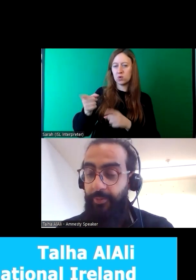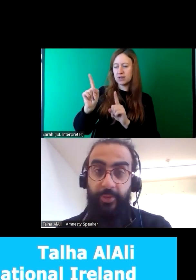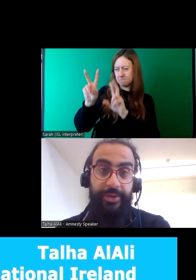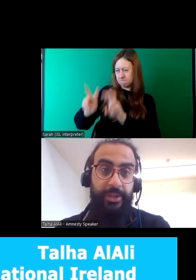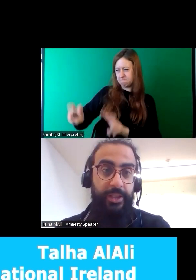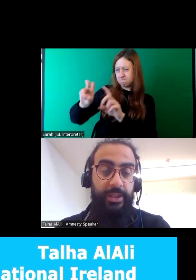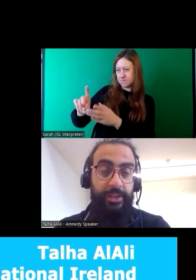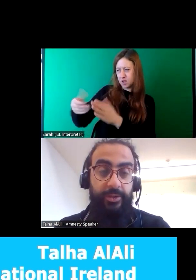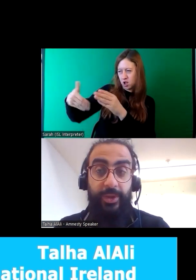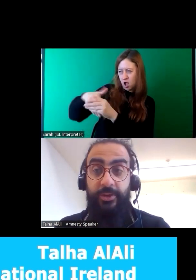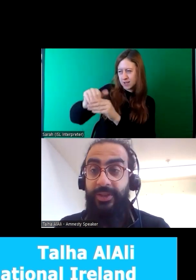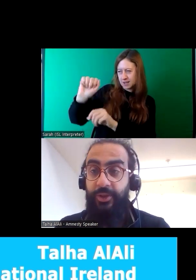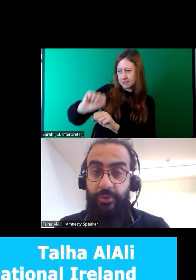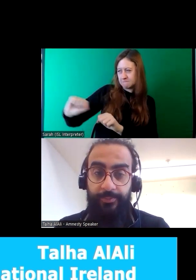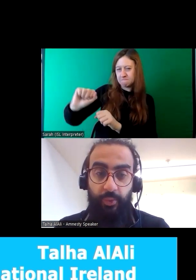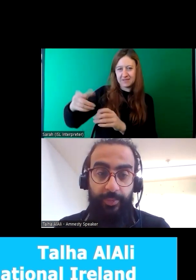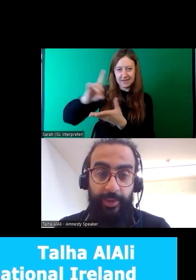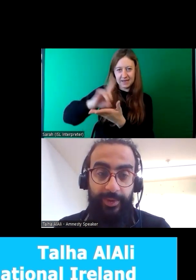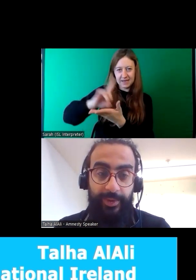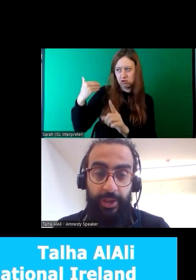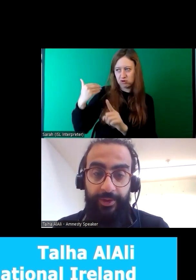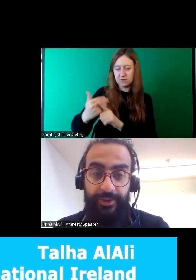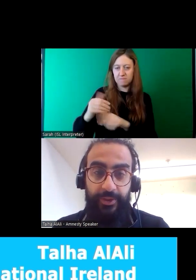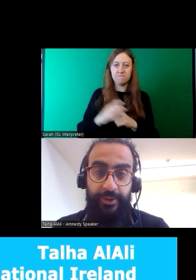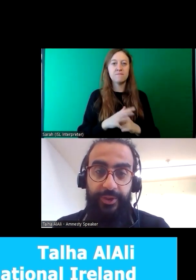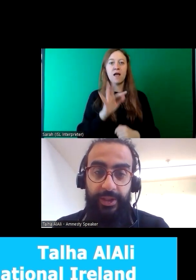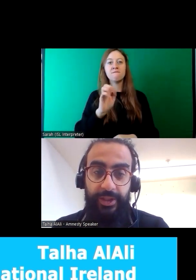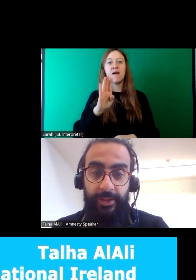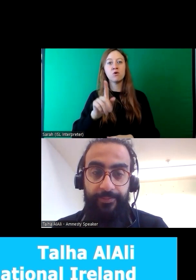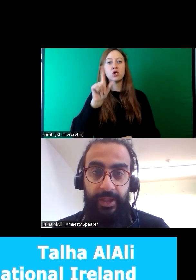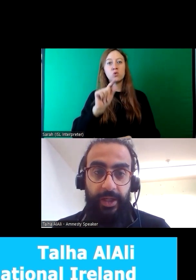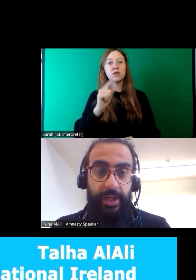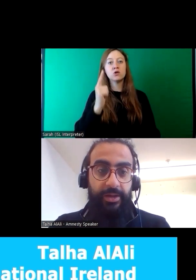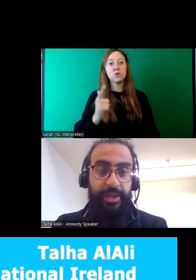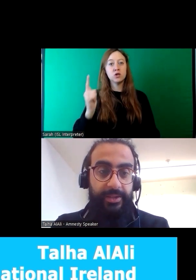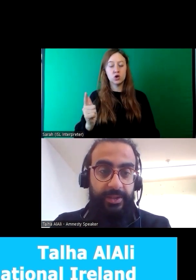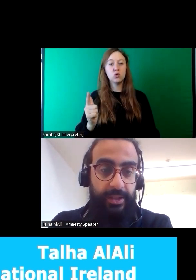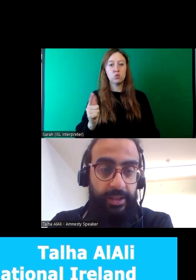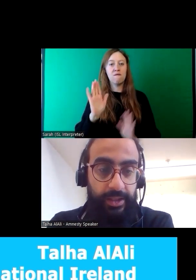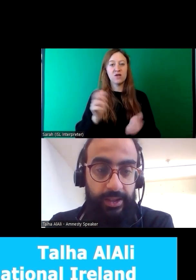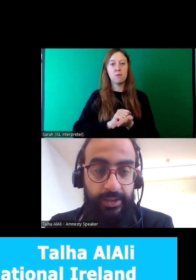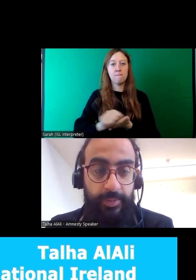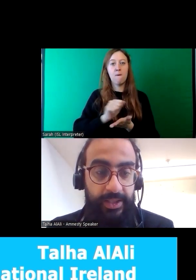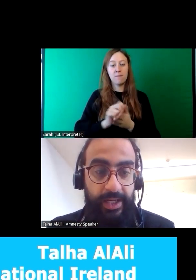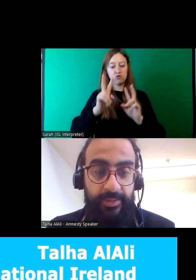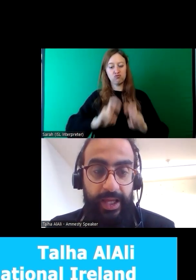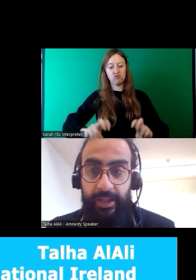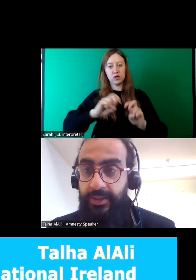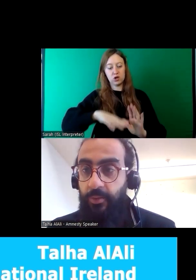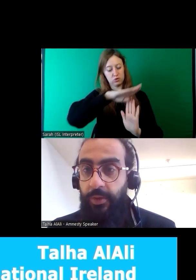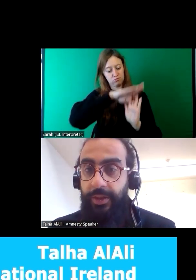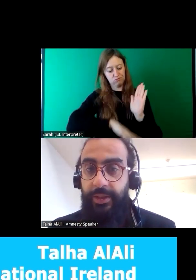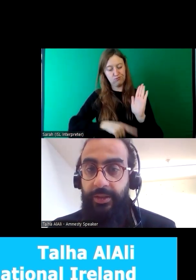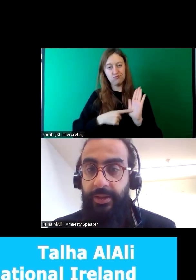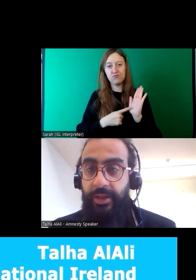in February 2022, we published our research that speaks and